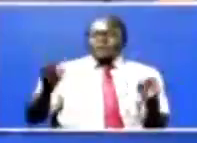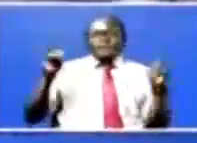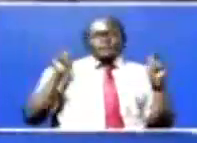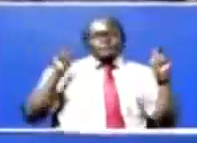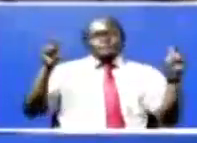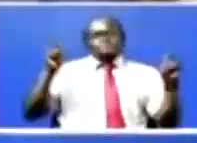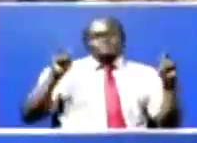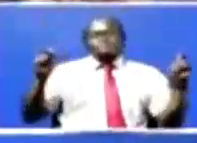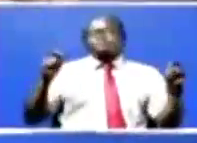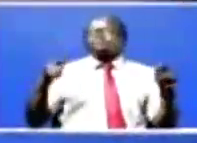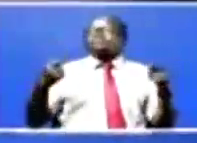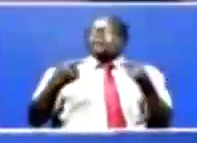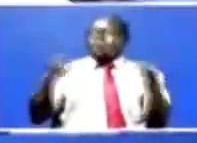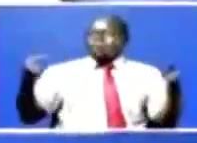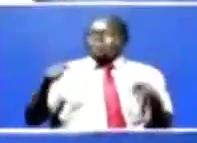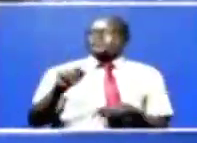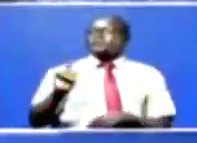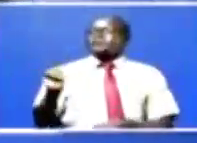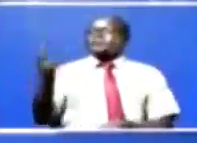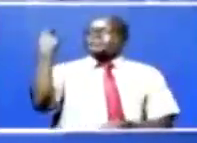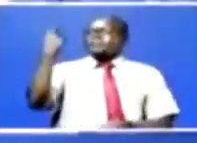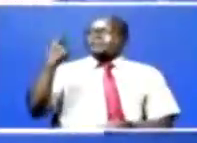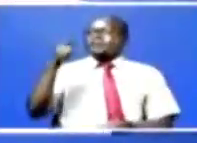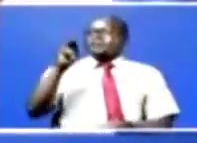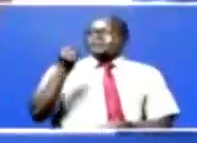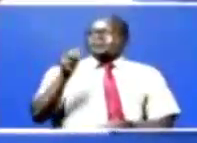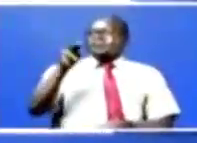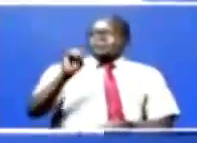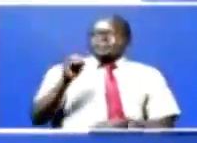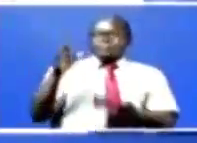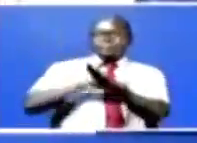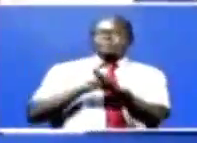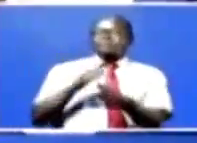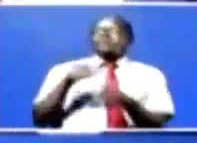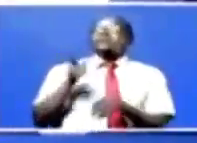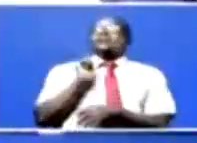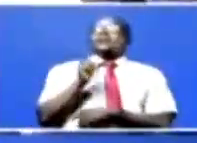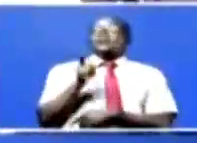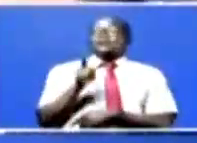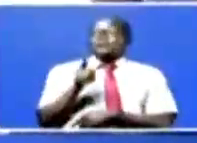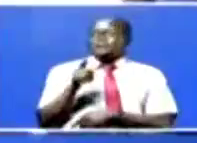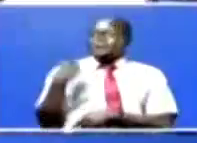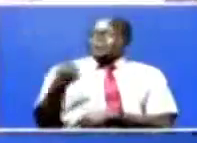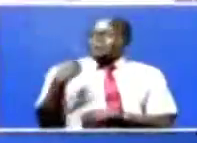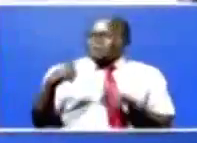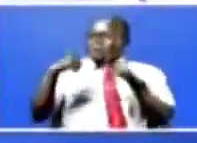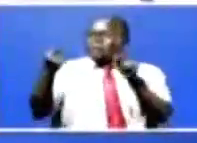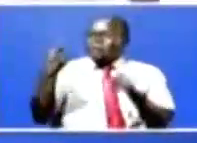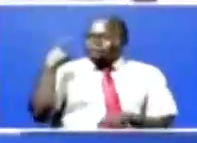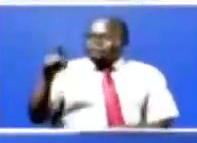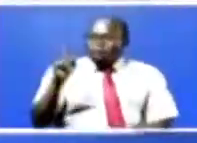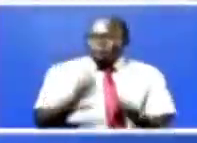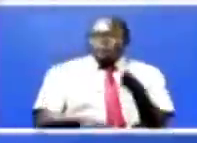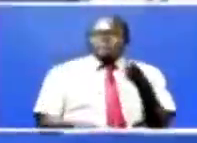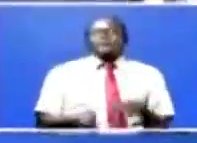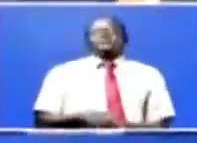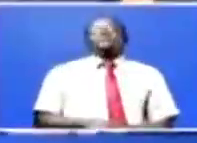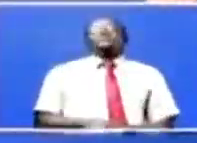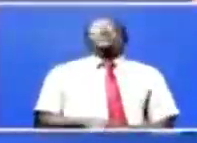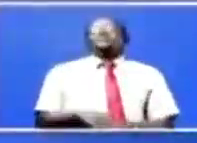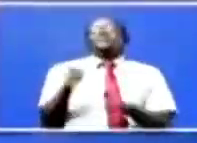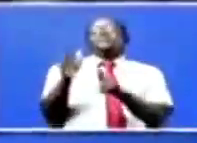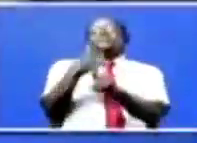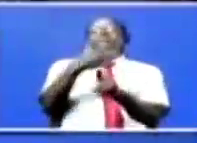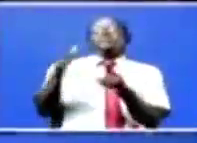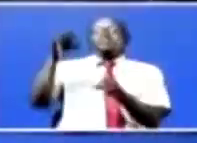protest challenging the president's memorandum, as they had earlier threatened. Were they just saying it for the sake of pleasing their